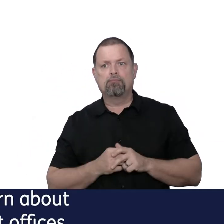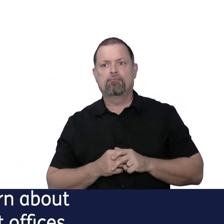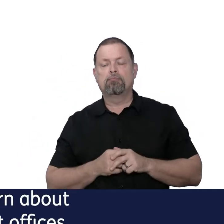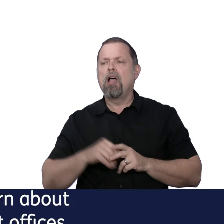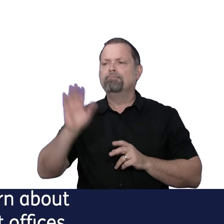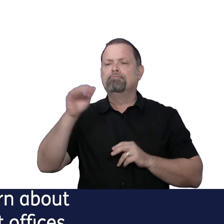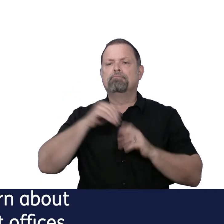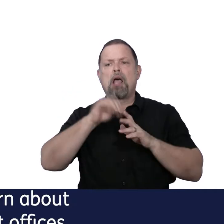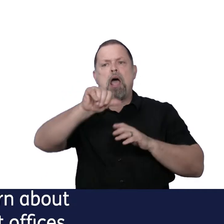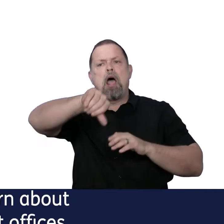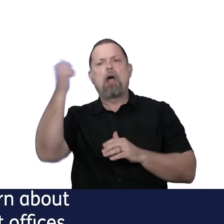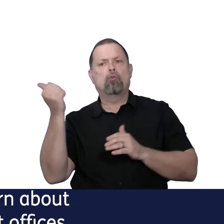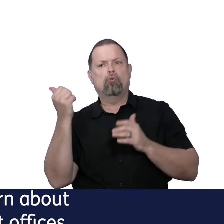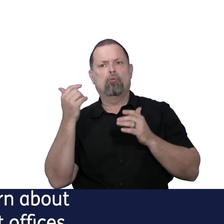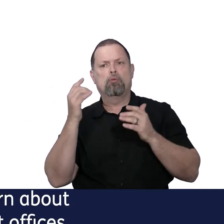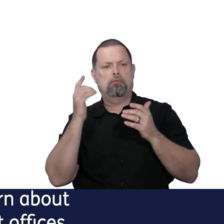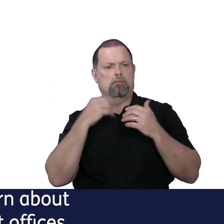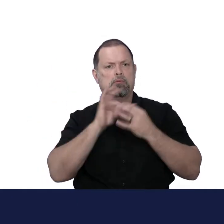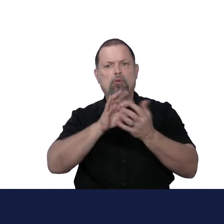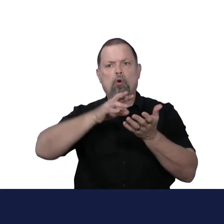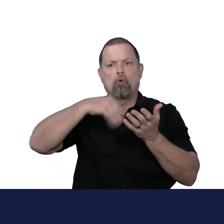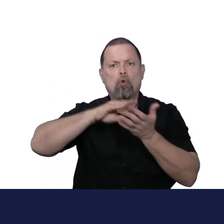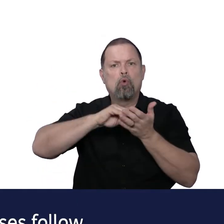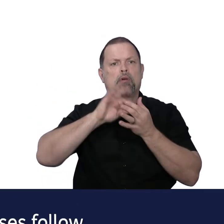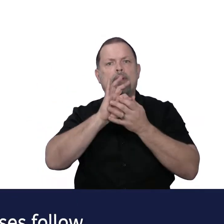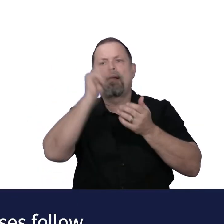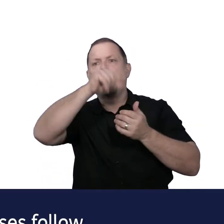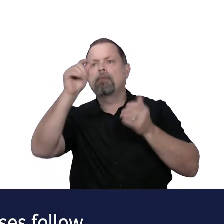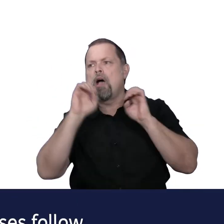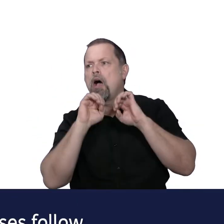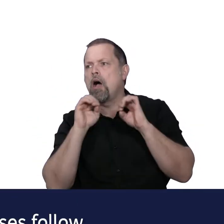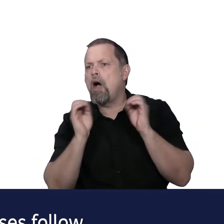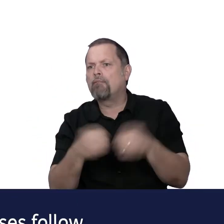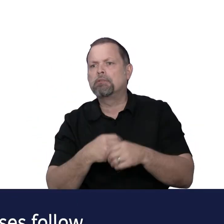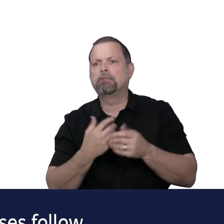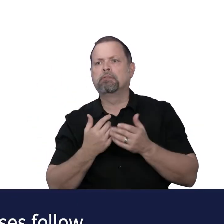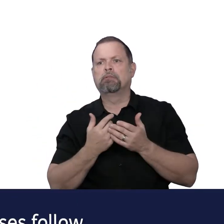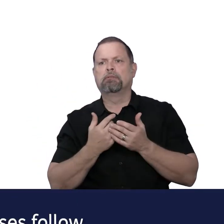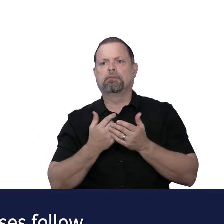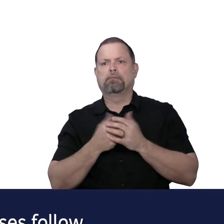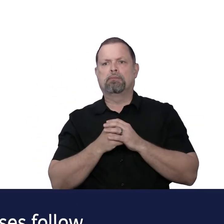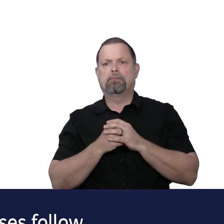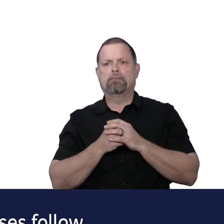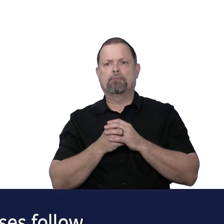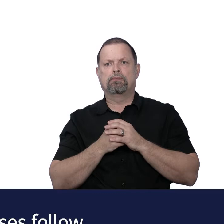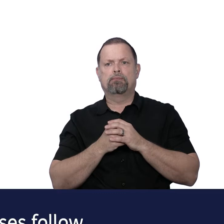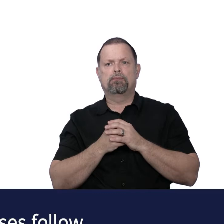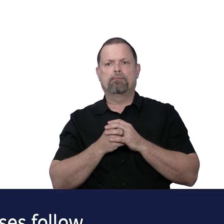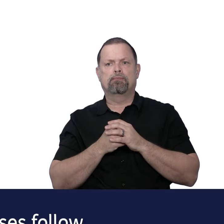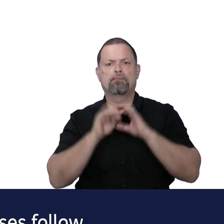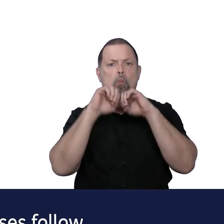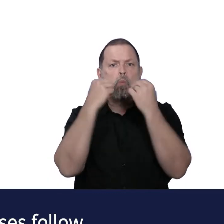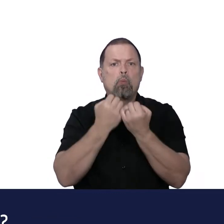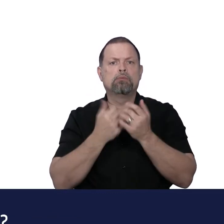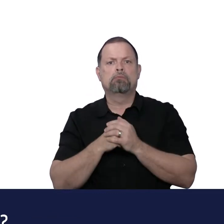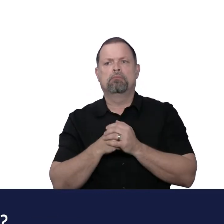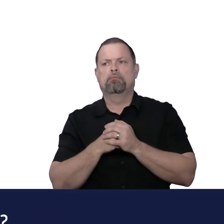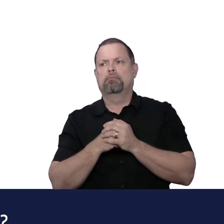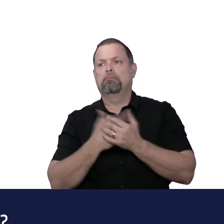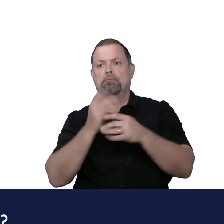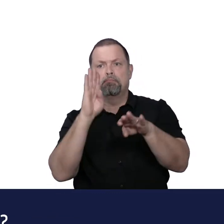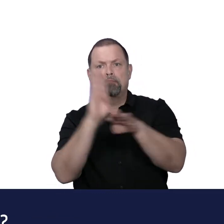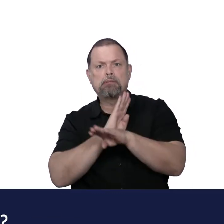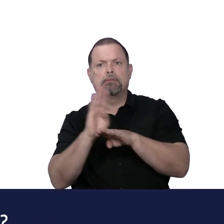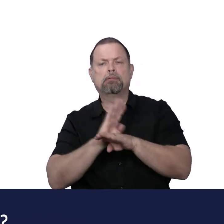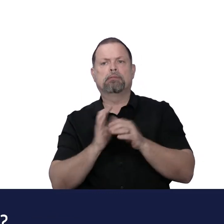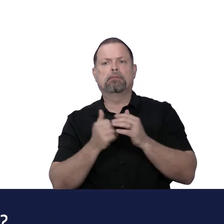how federal government offices, organizations, and businesses follow